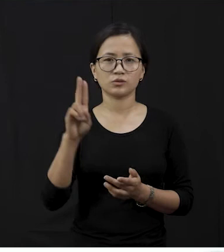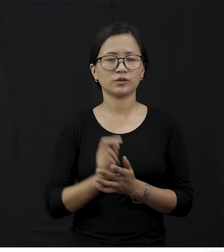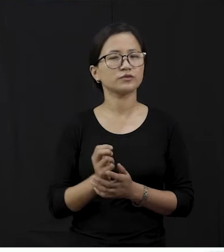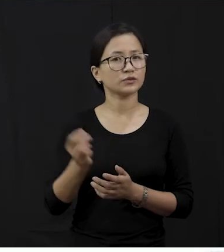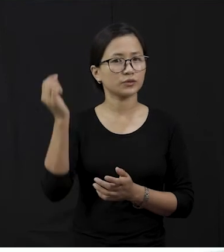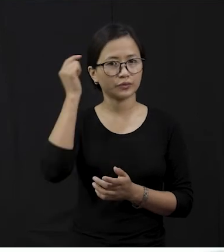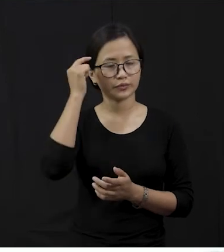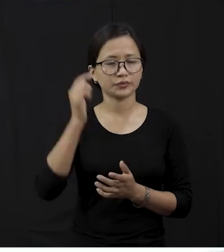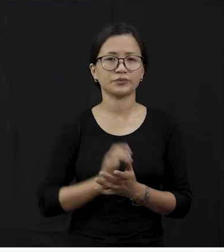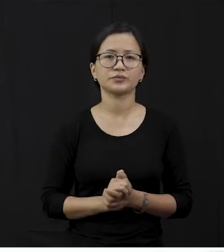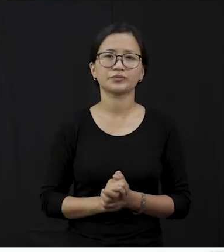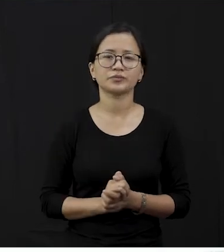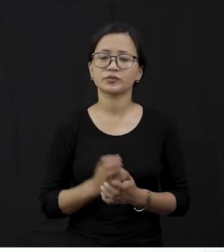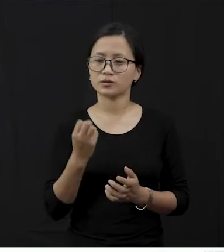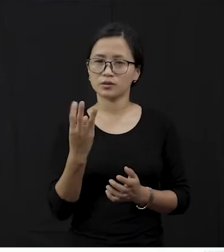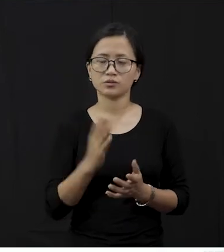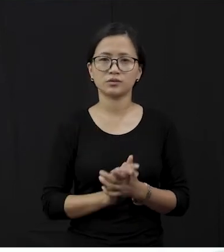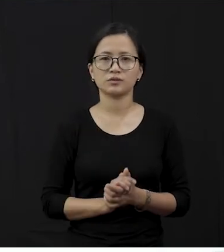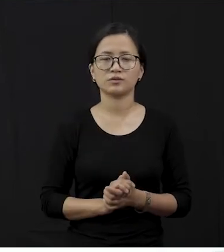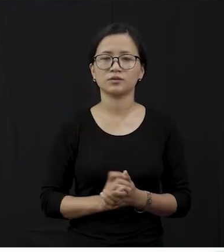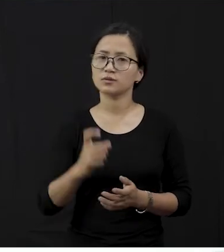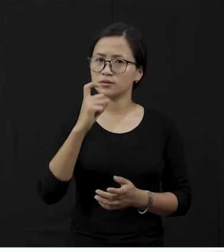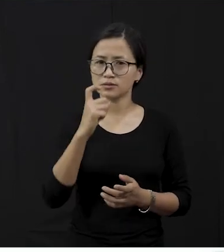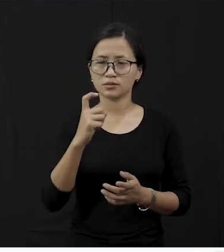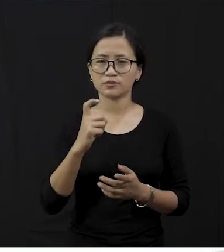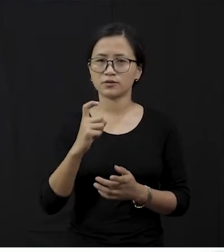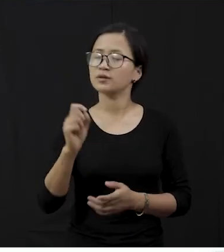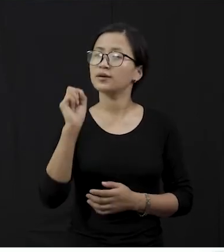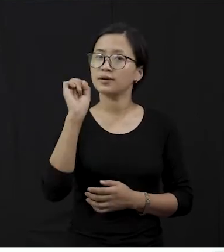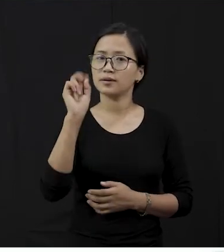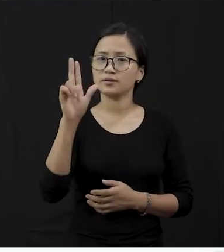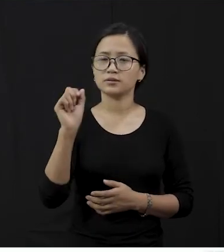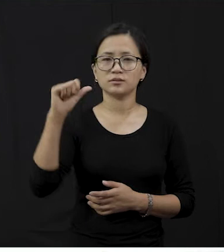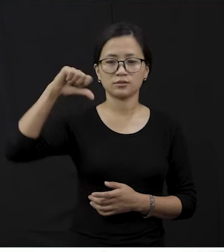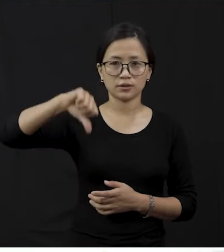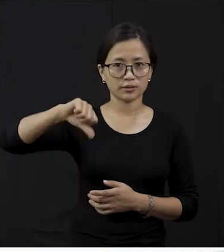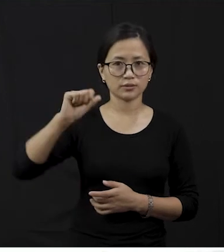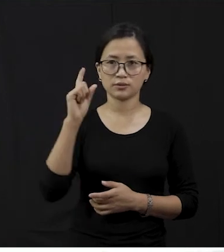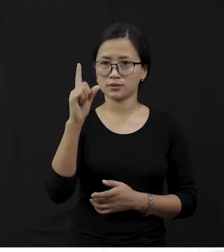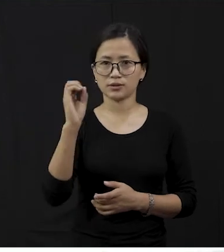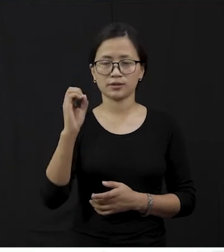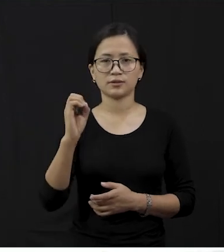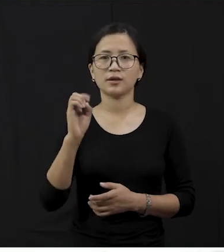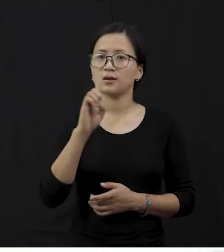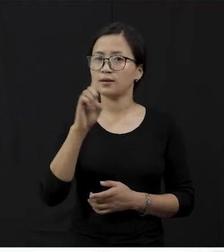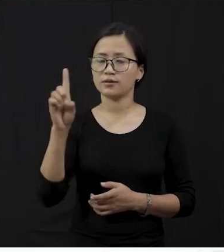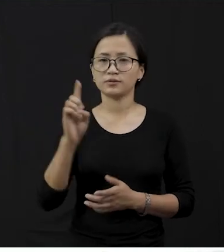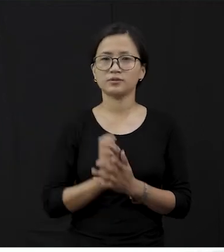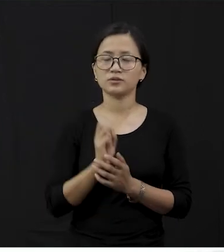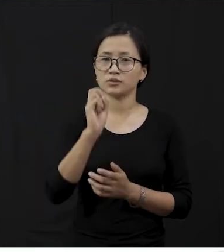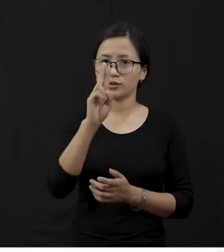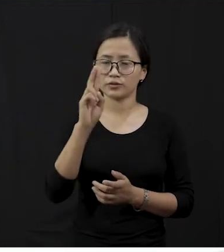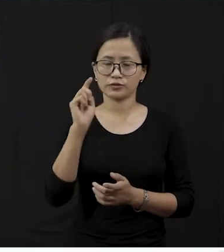your mind. Then start counting from 7. 7, 8, 9, 10,